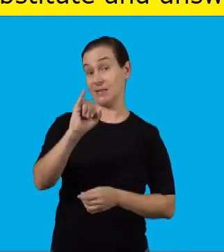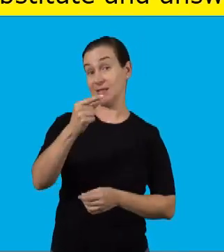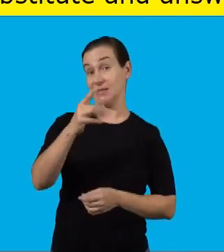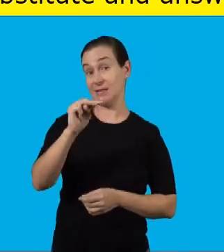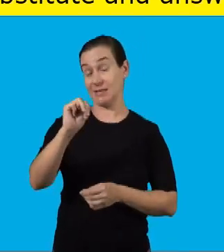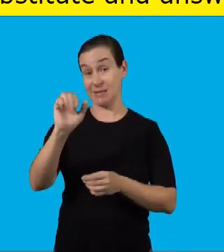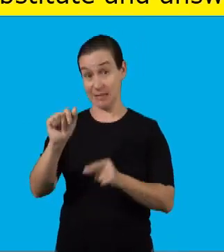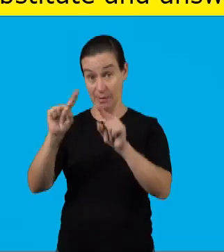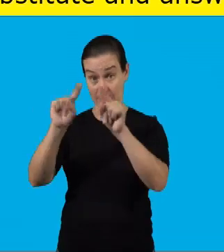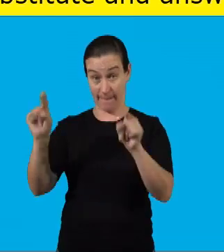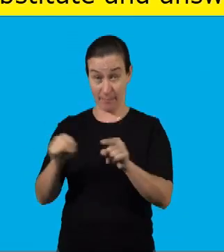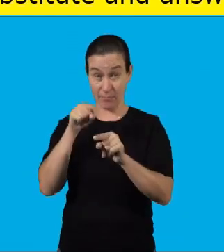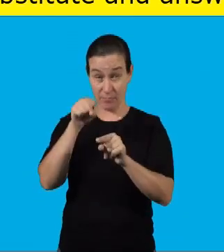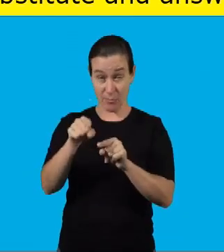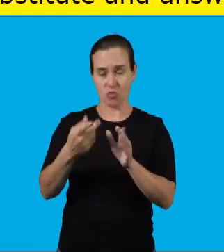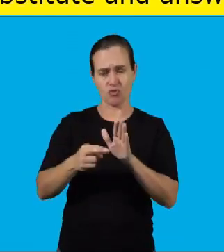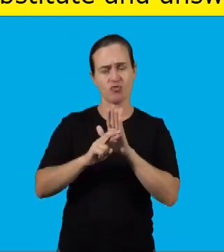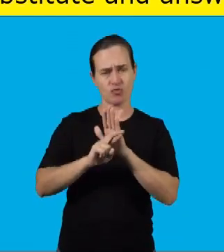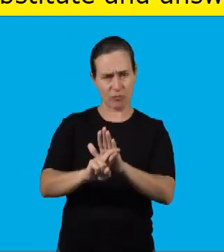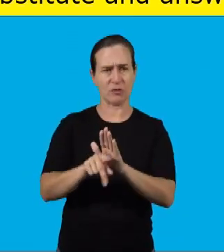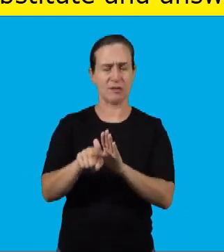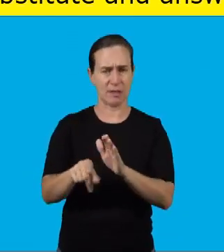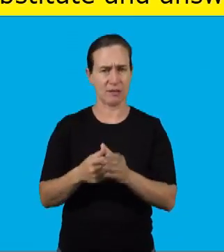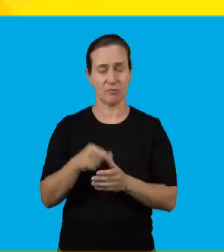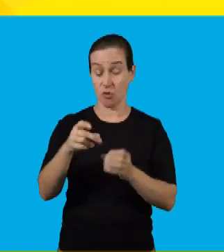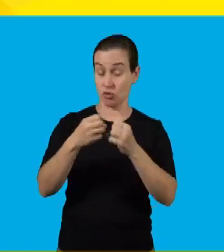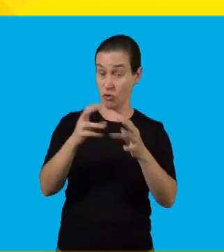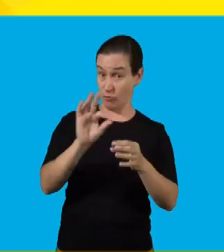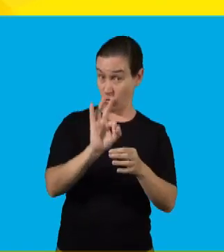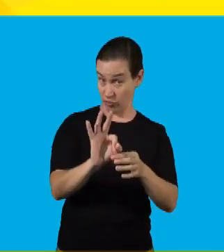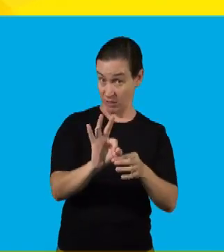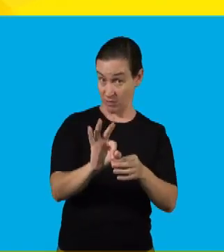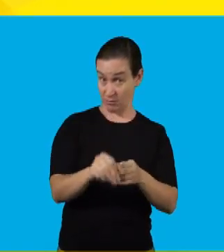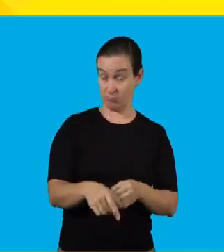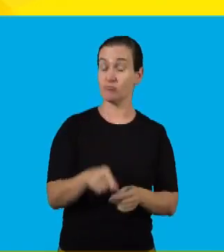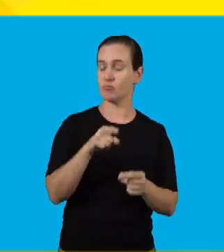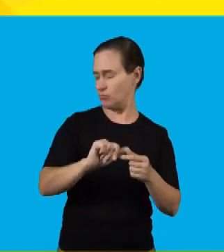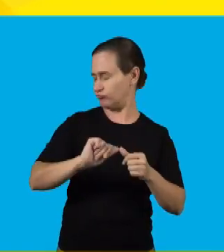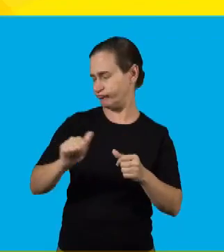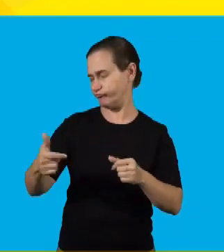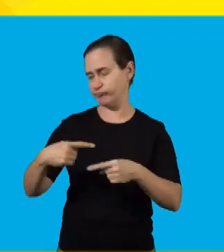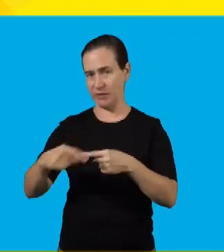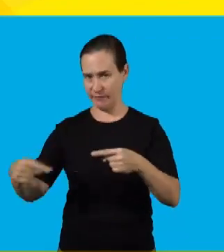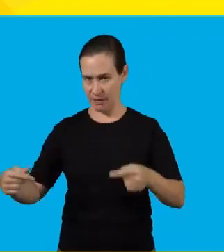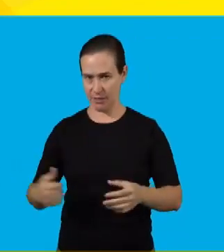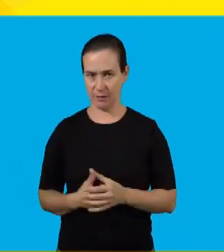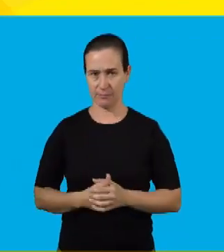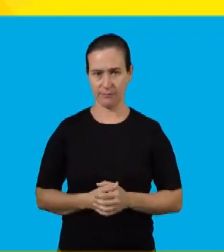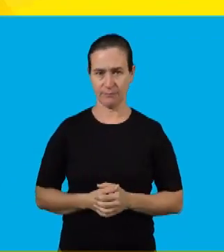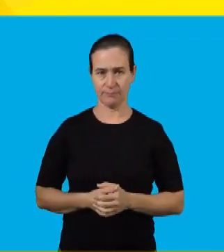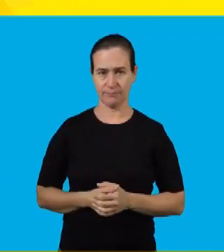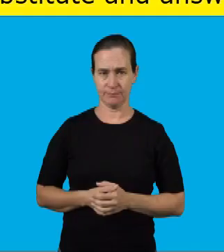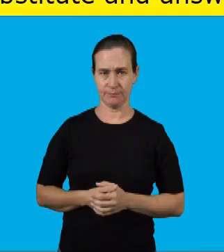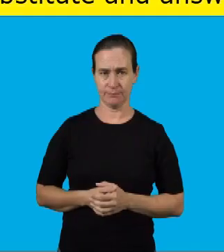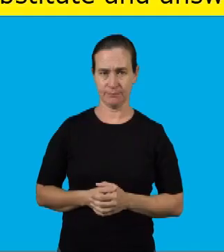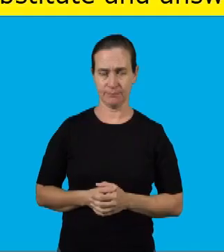to represent from us substituting the value of 3, which is the third term, right up until infinity.